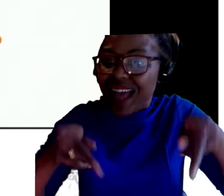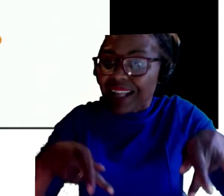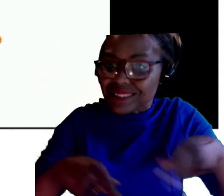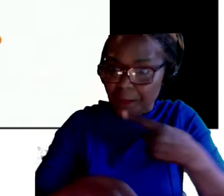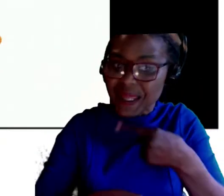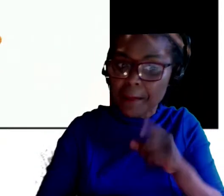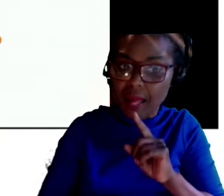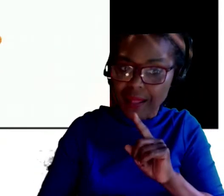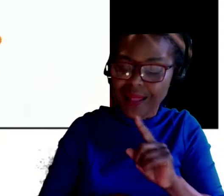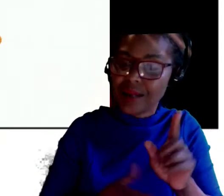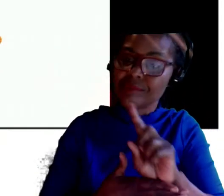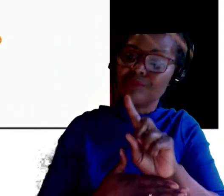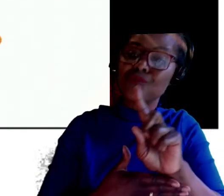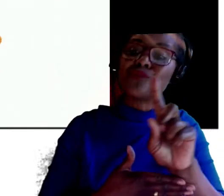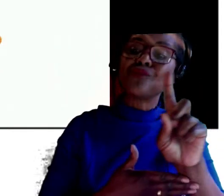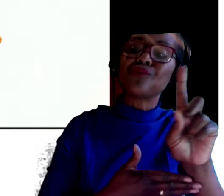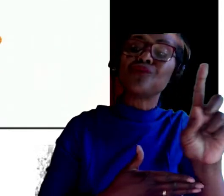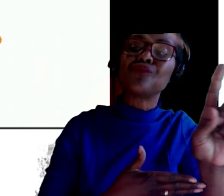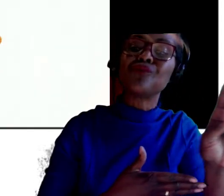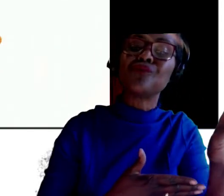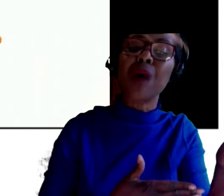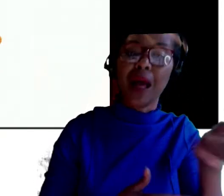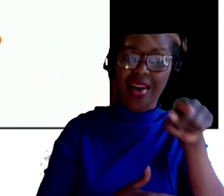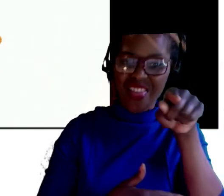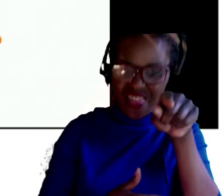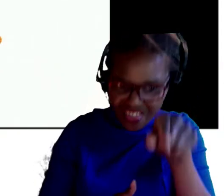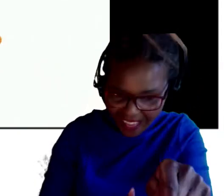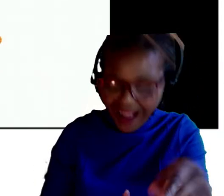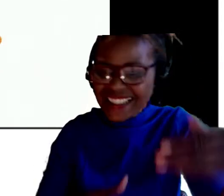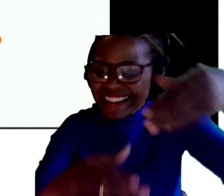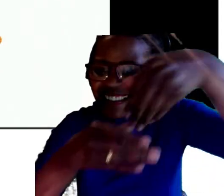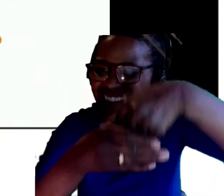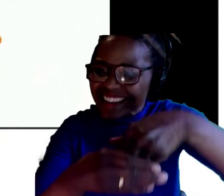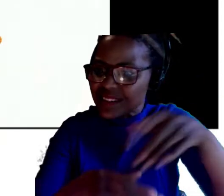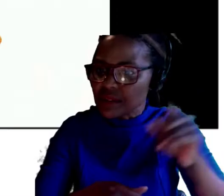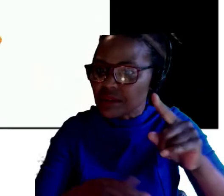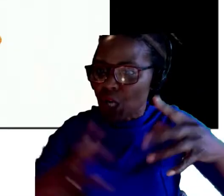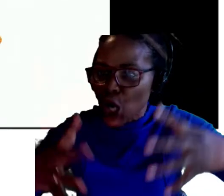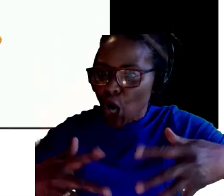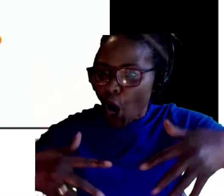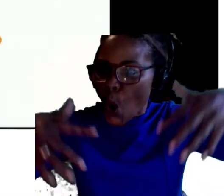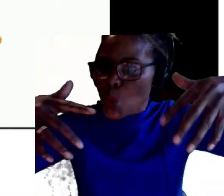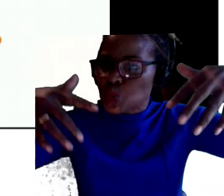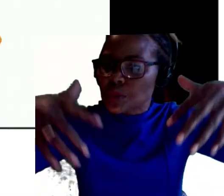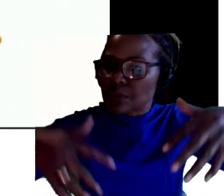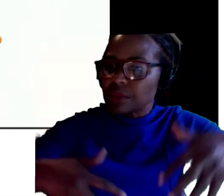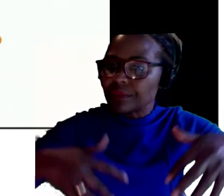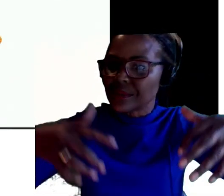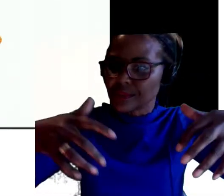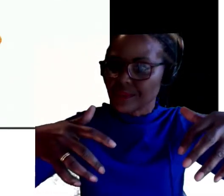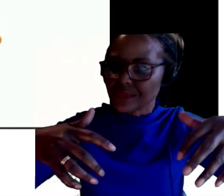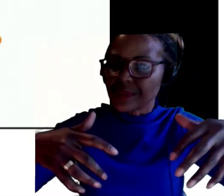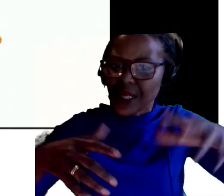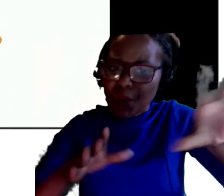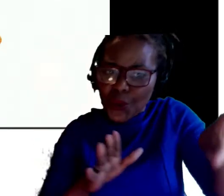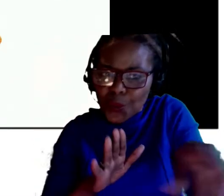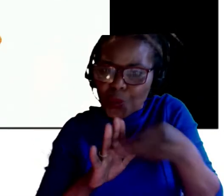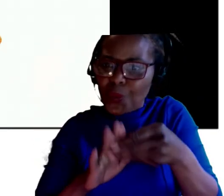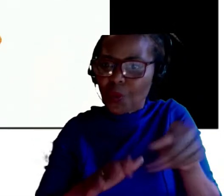time, contain a ghost. The sounds it captures will be lost sounds, dead